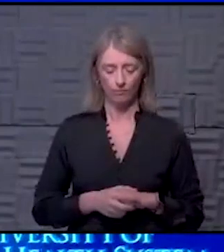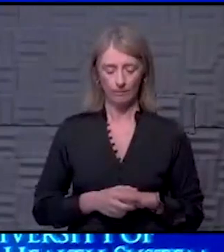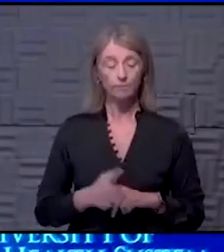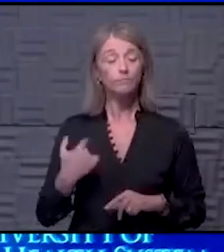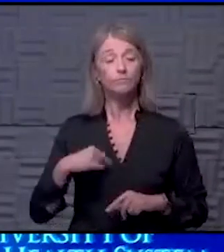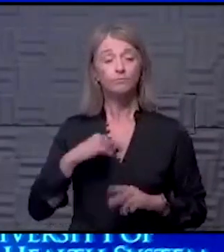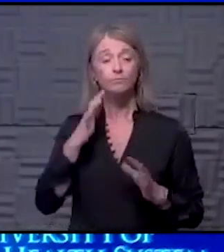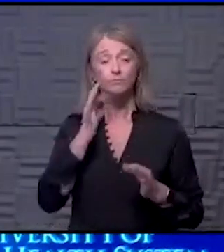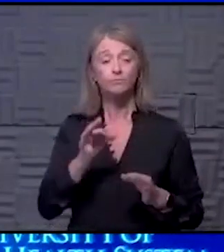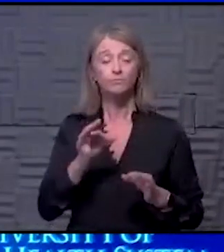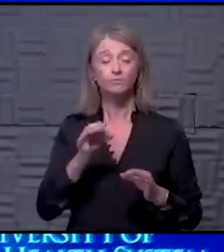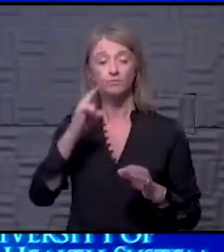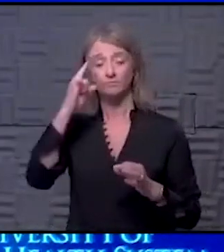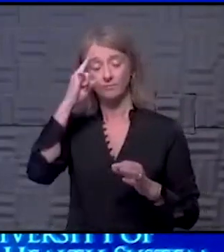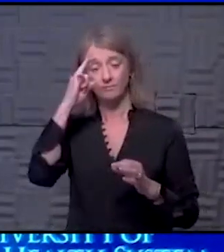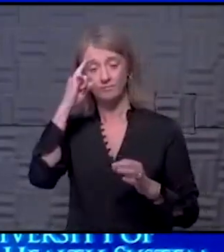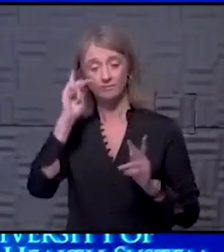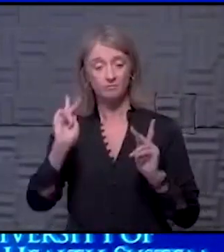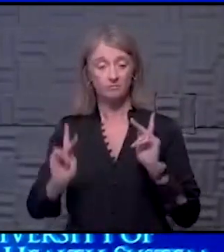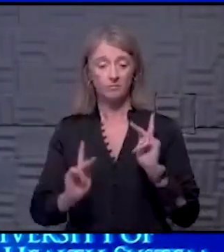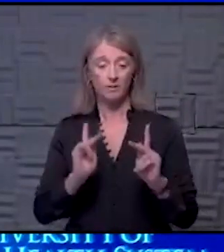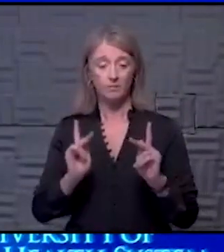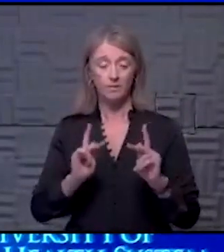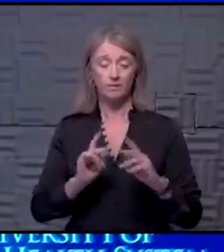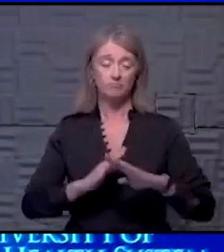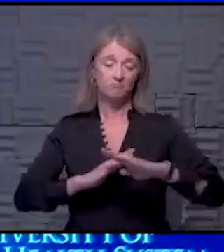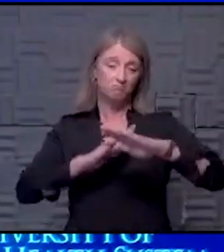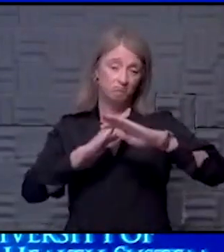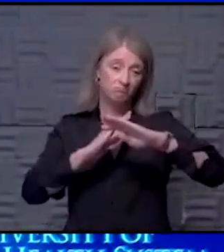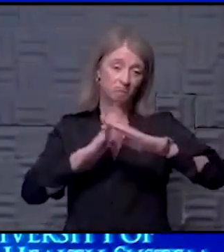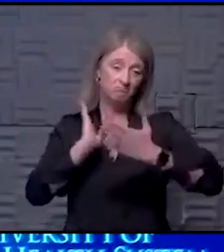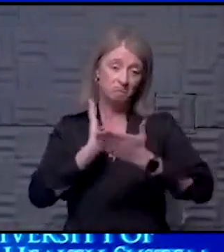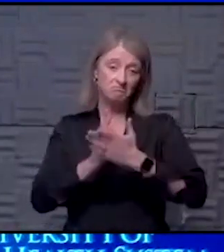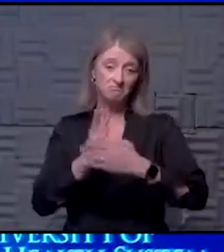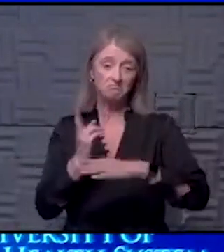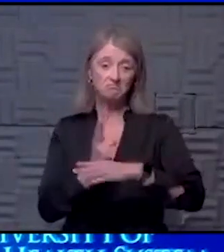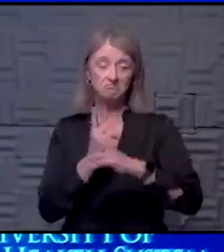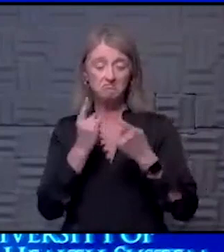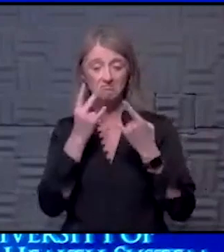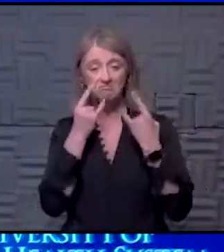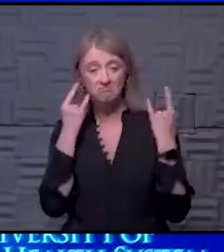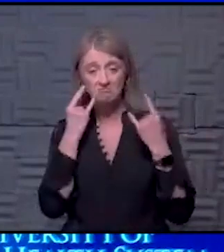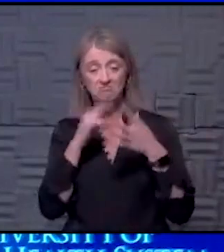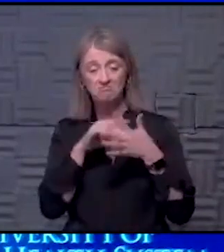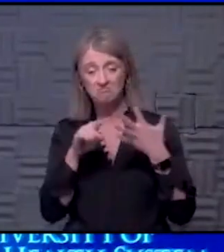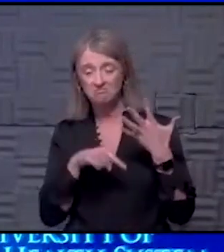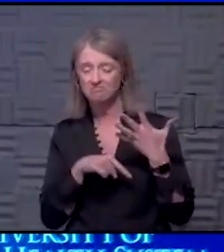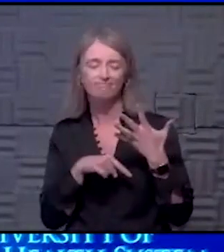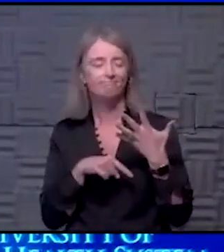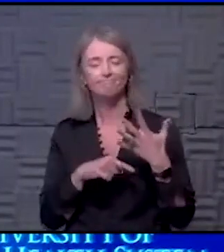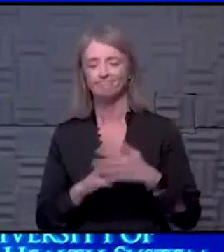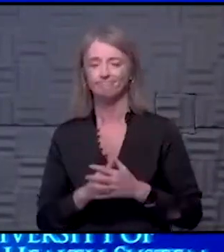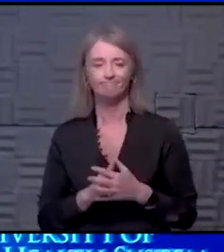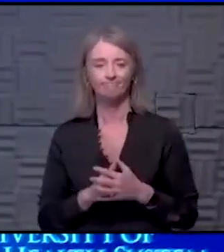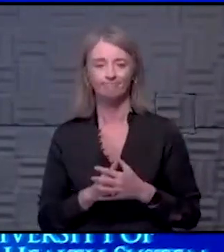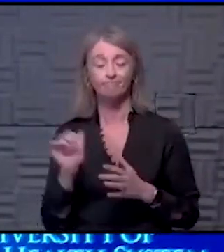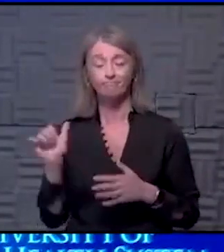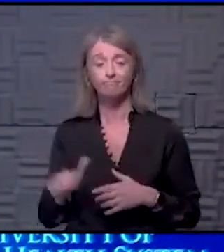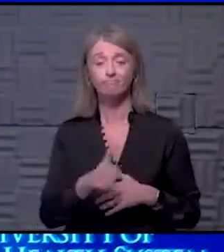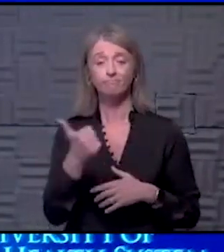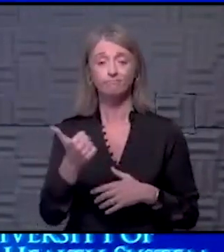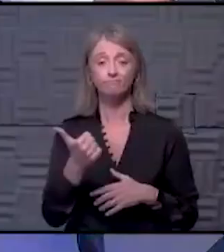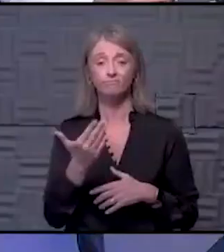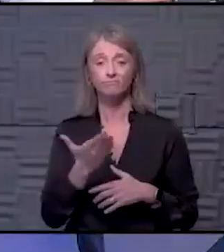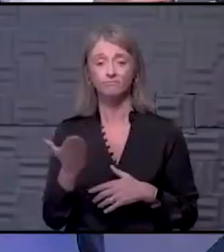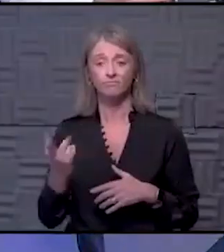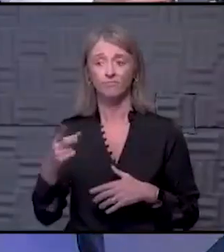we can consider population-based immunity as a strategy to stop other mitigation measures. Lots of other things I'm